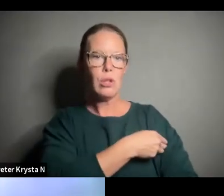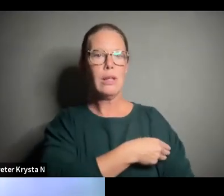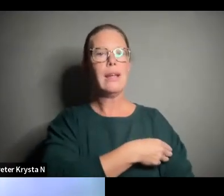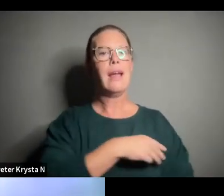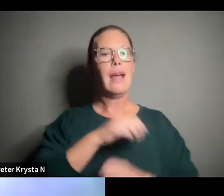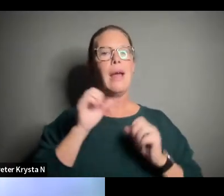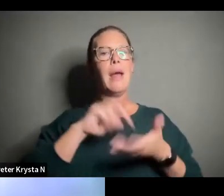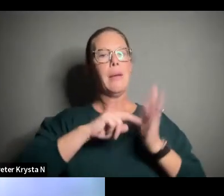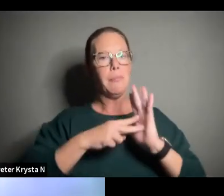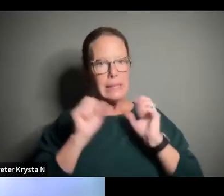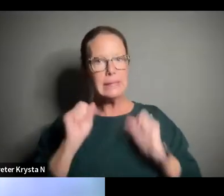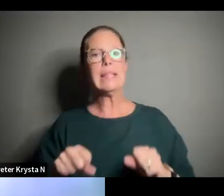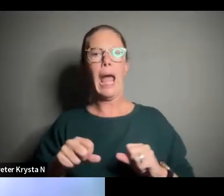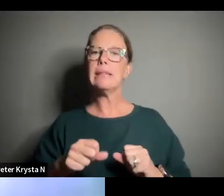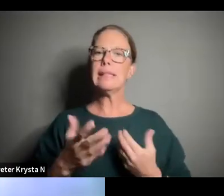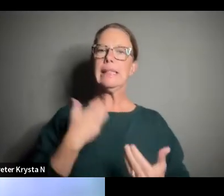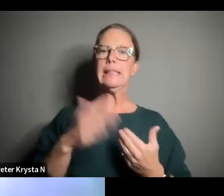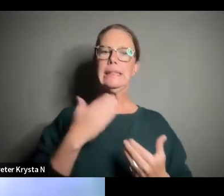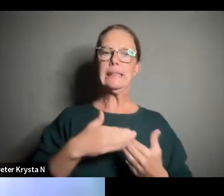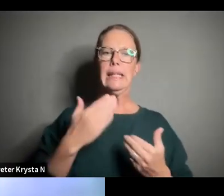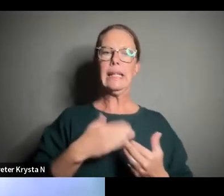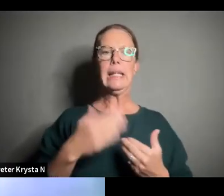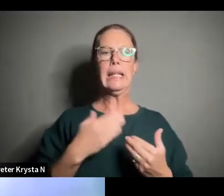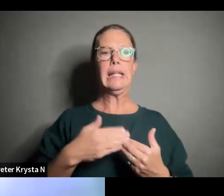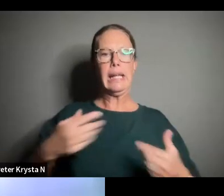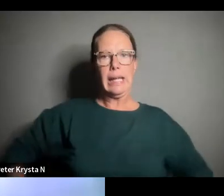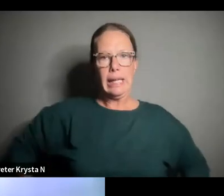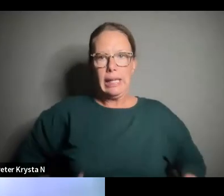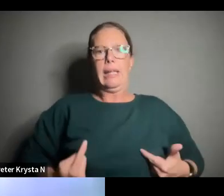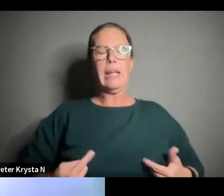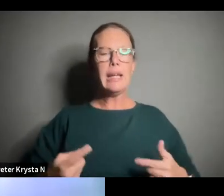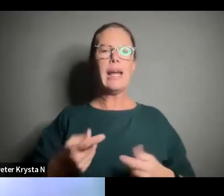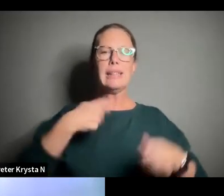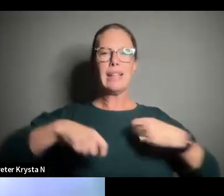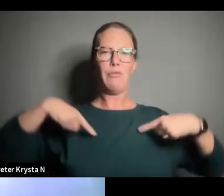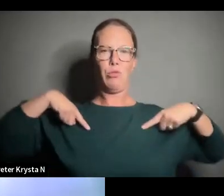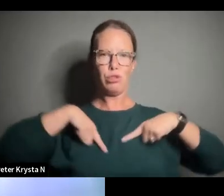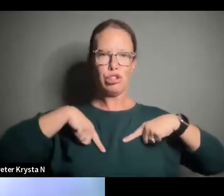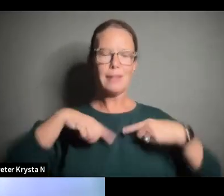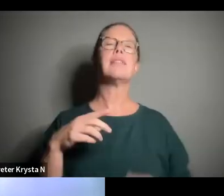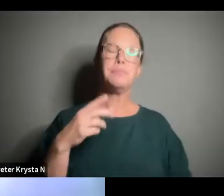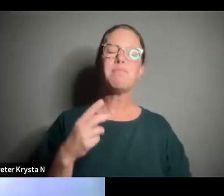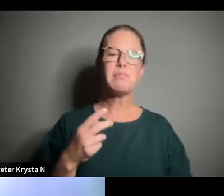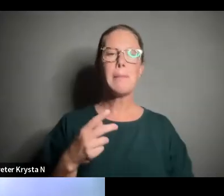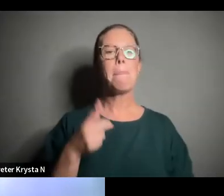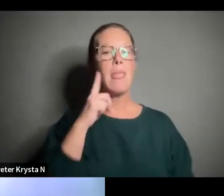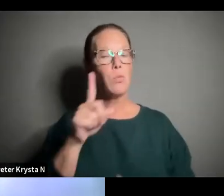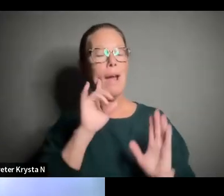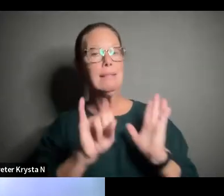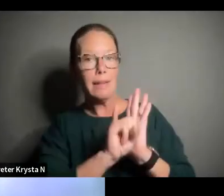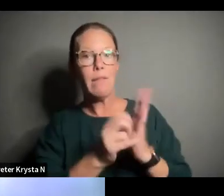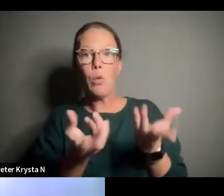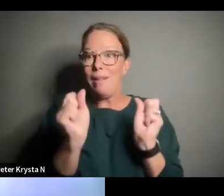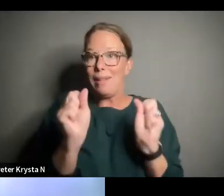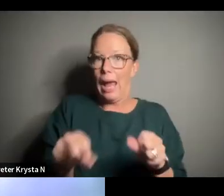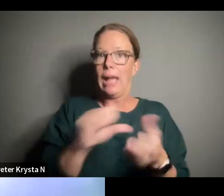electrodes a lot more easily than through the chest, which is the other way that's been available. And so we identified what can be done laparoscopically,